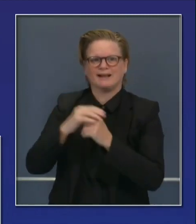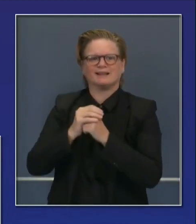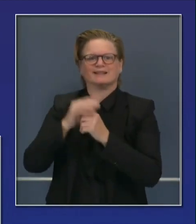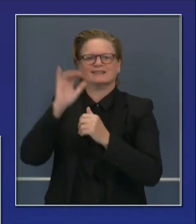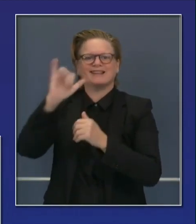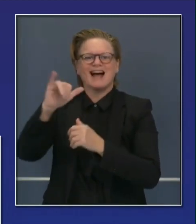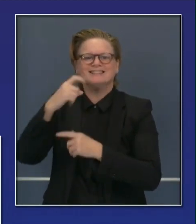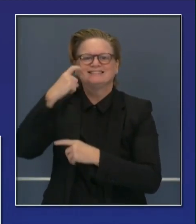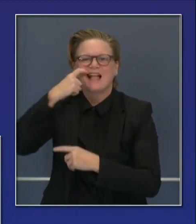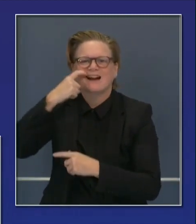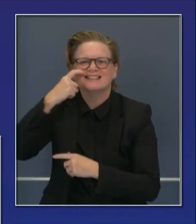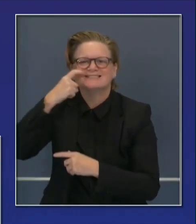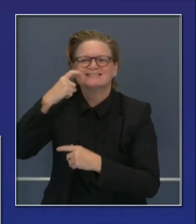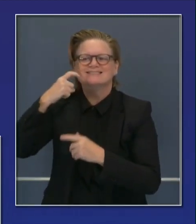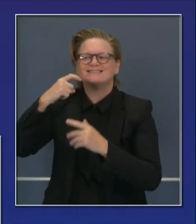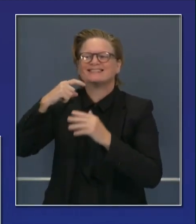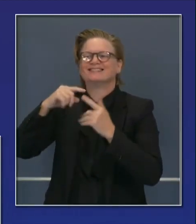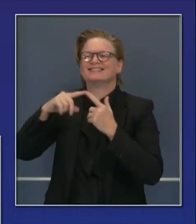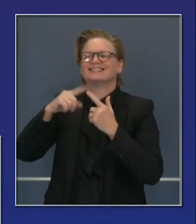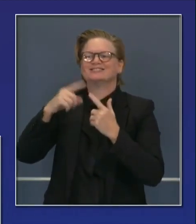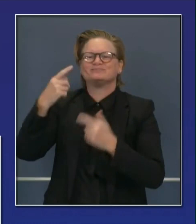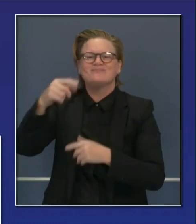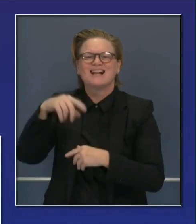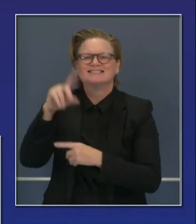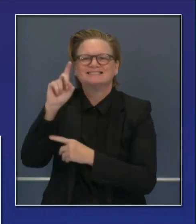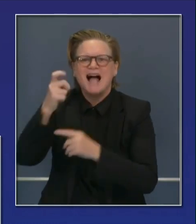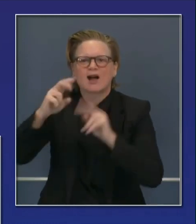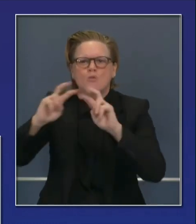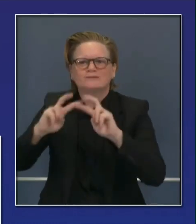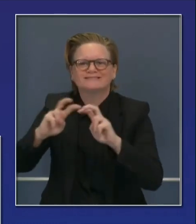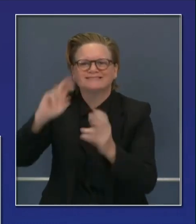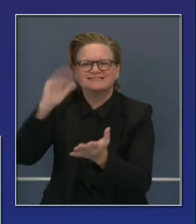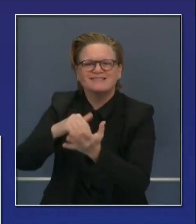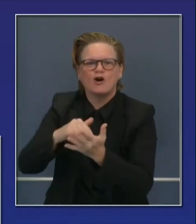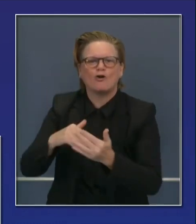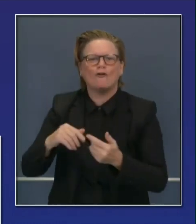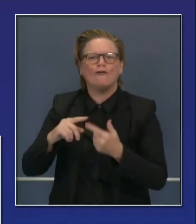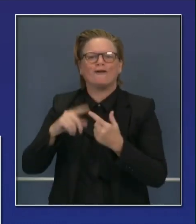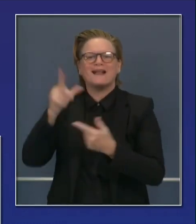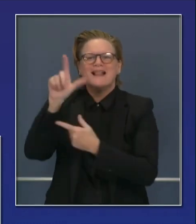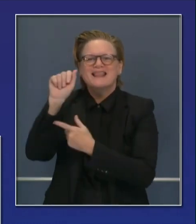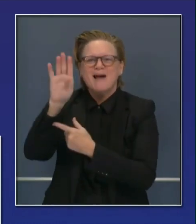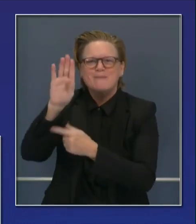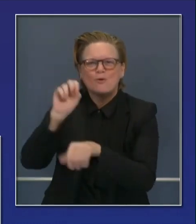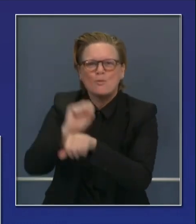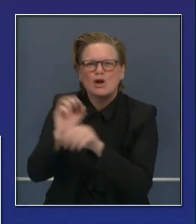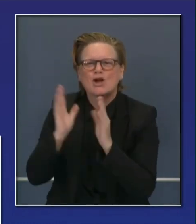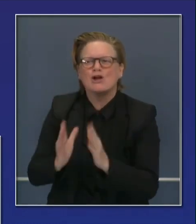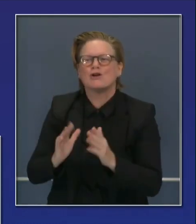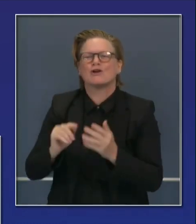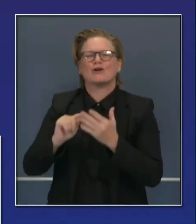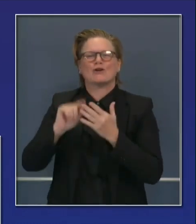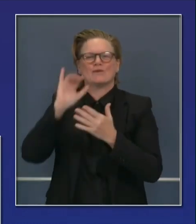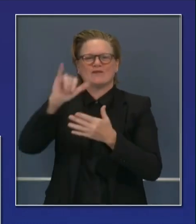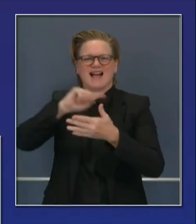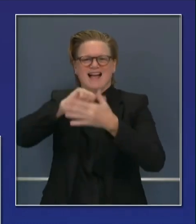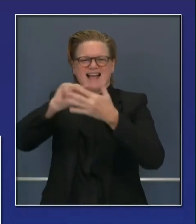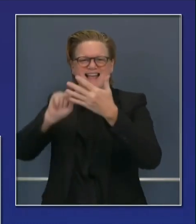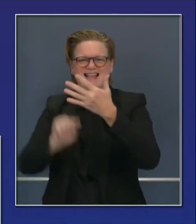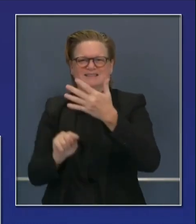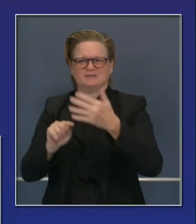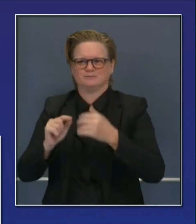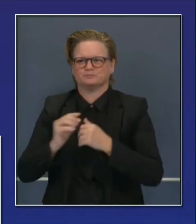and pharmacy staffs, particularly working in settings in those higher tiers. So that's the